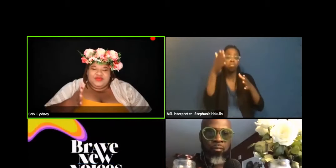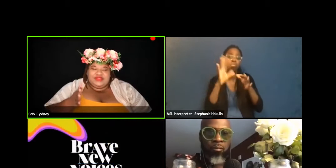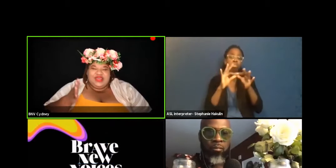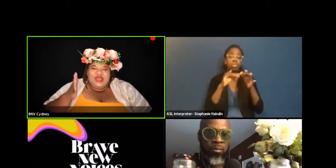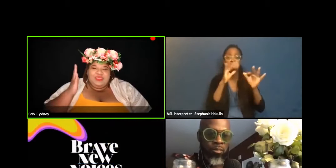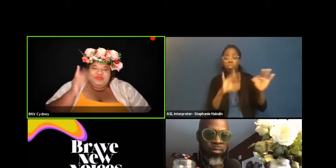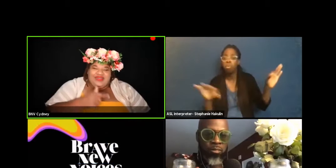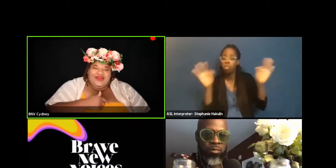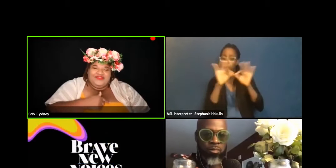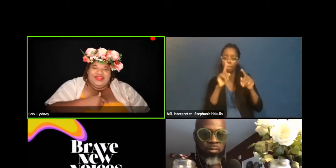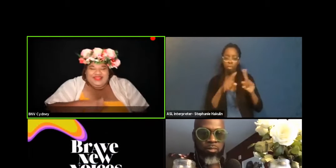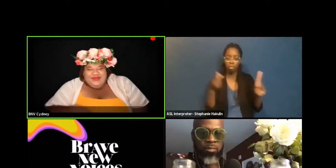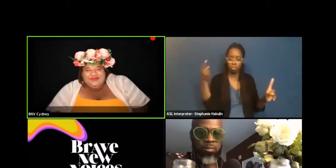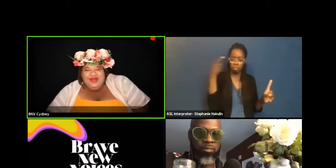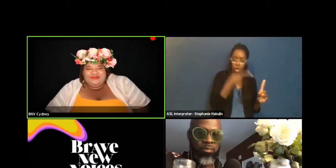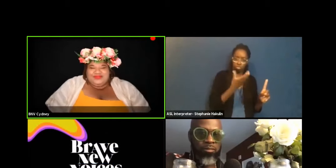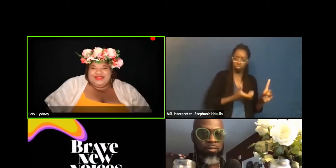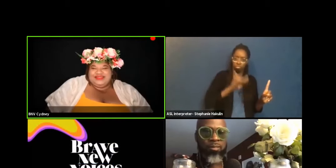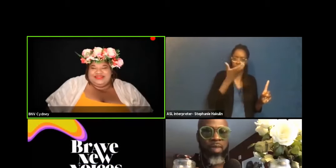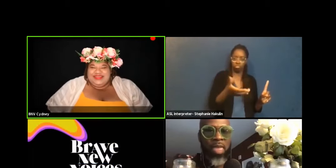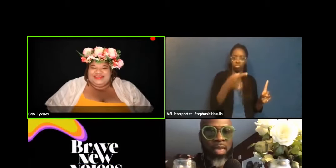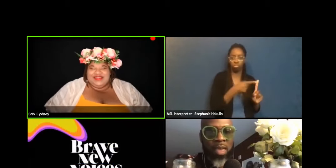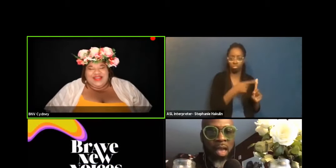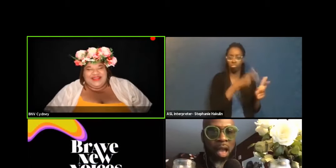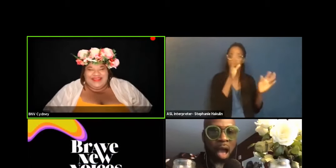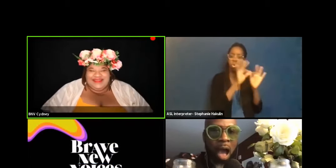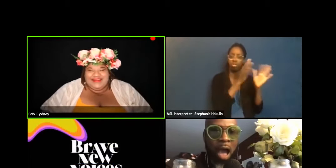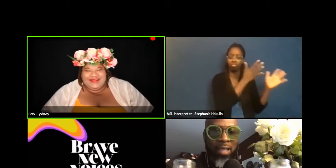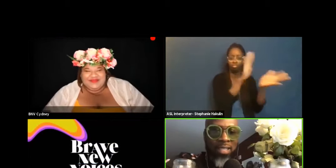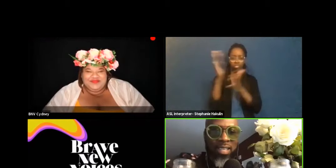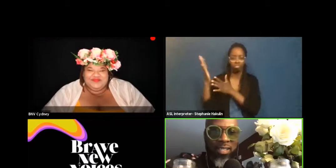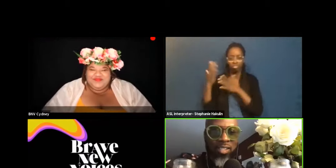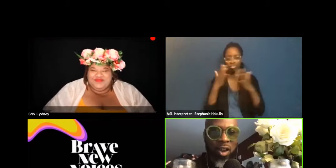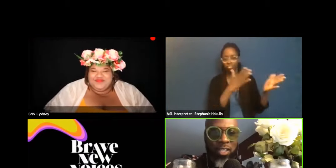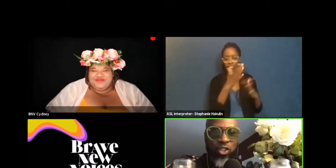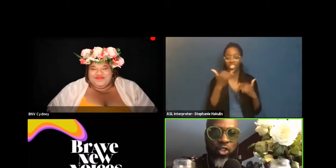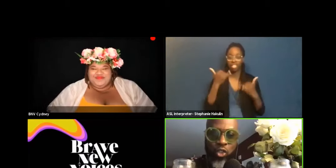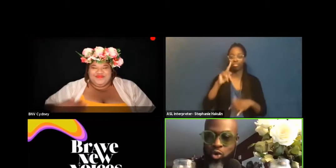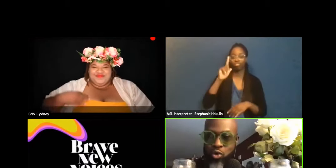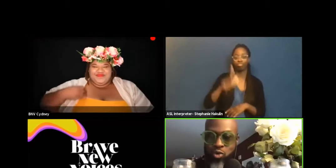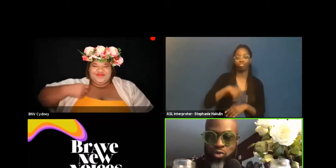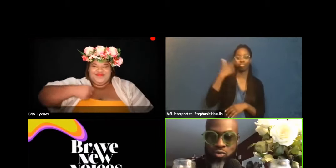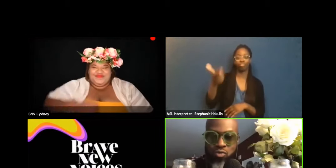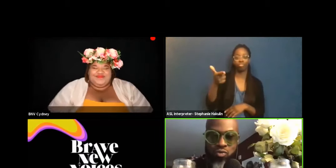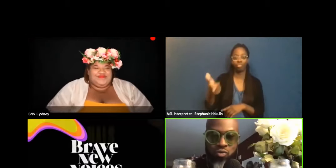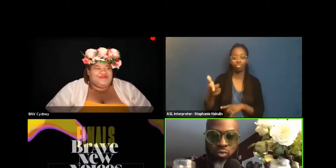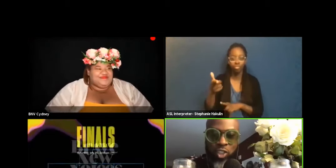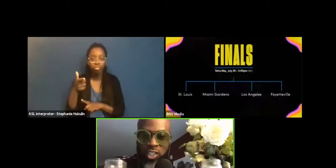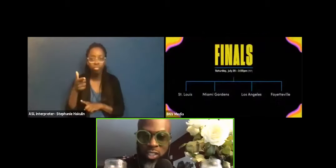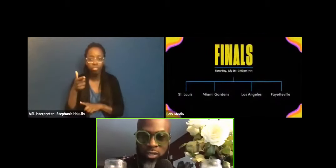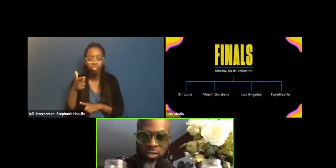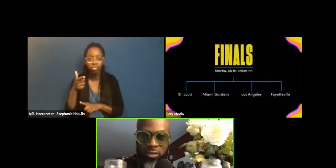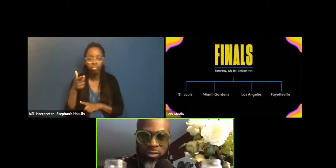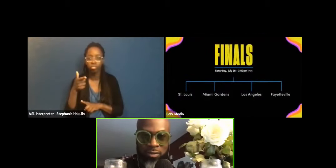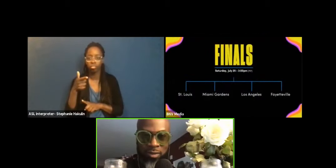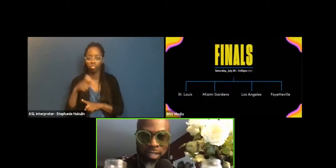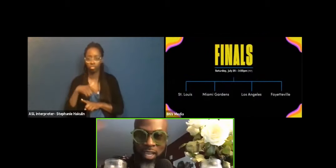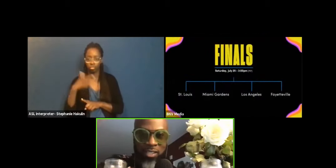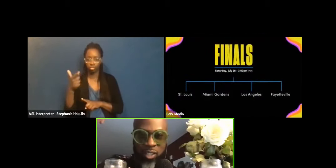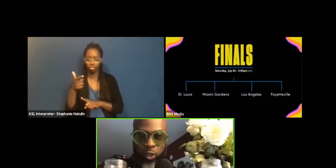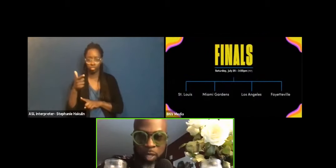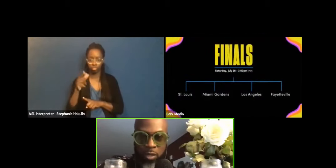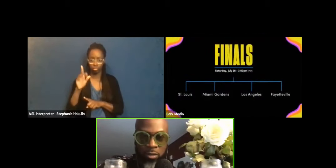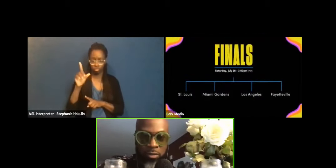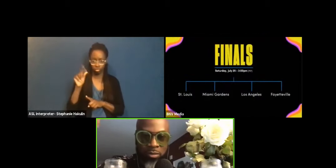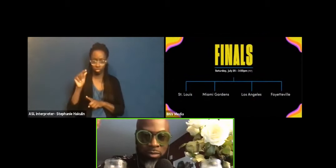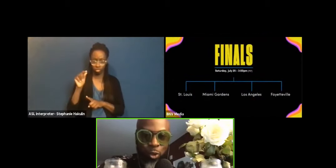to the poets. Back over to you, Bamuthi. Let's get it started. All right, let's get it started. So, judges,